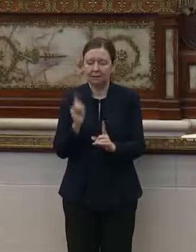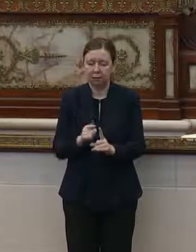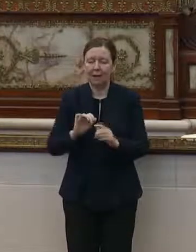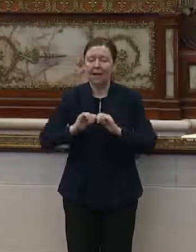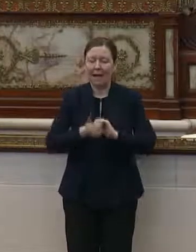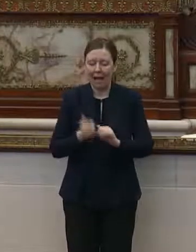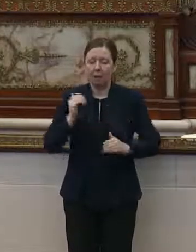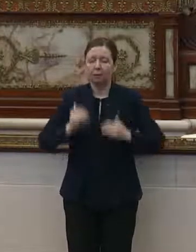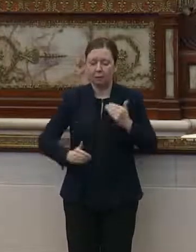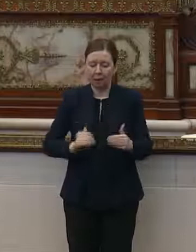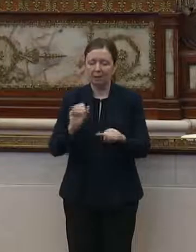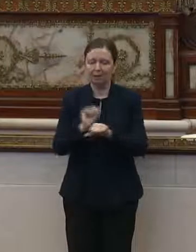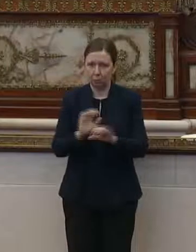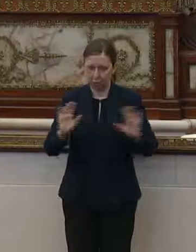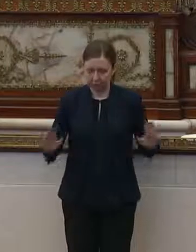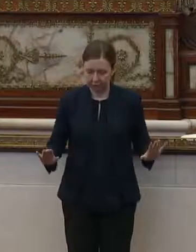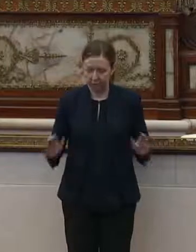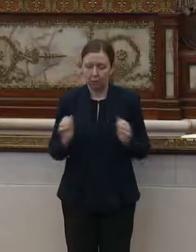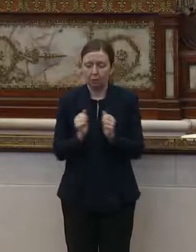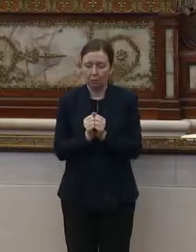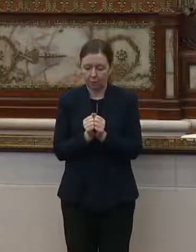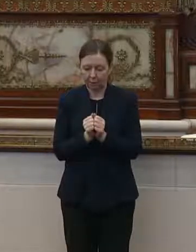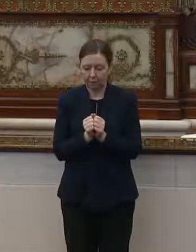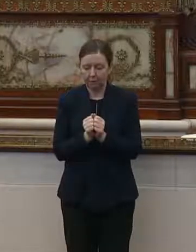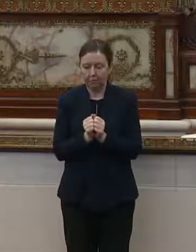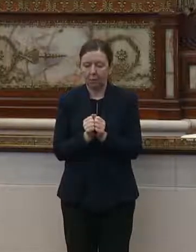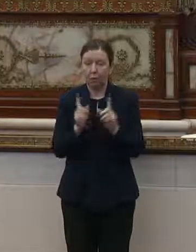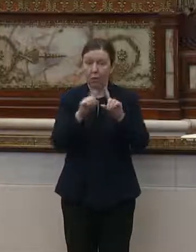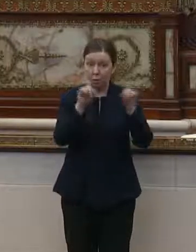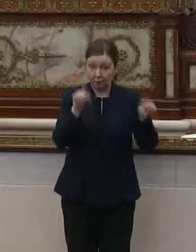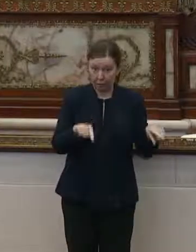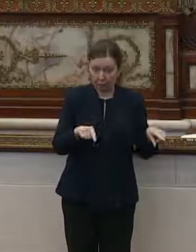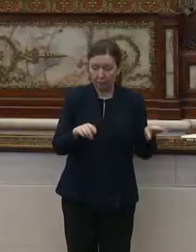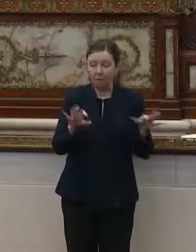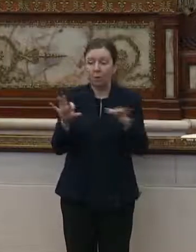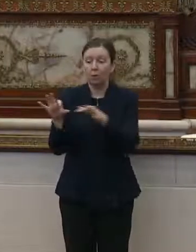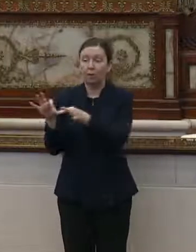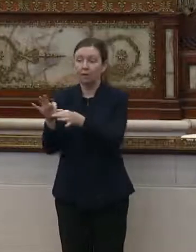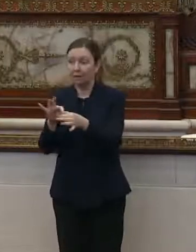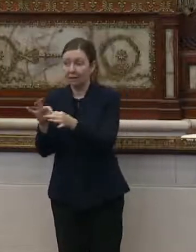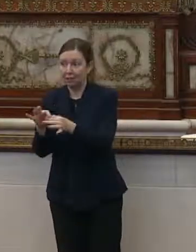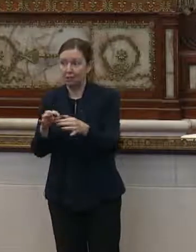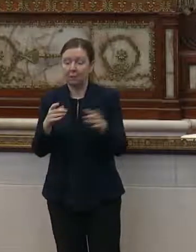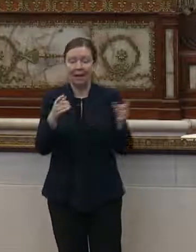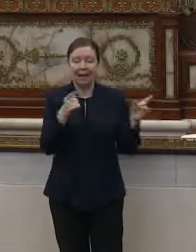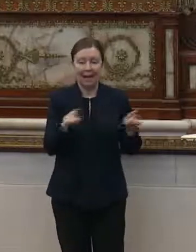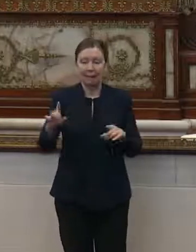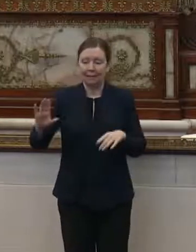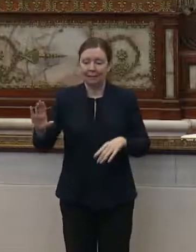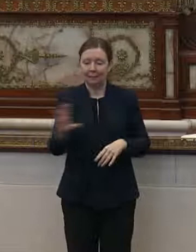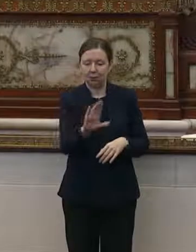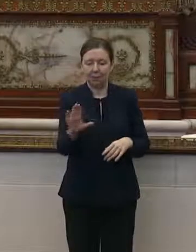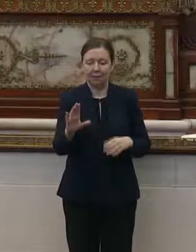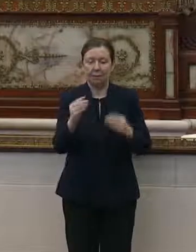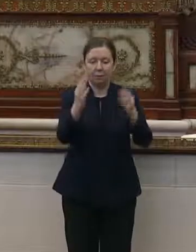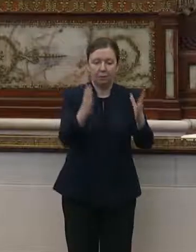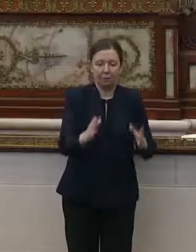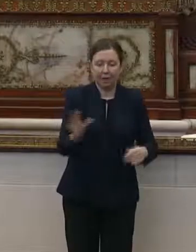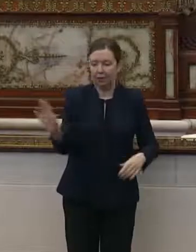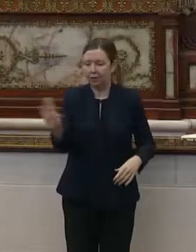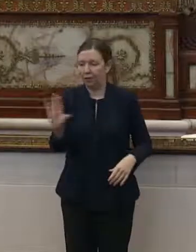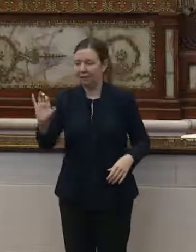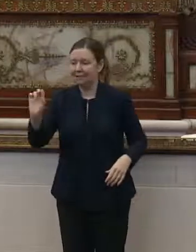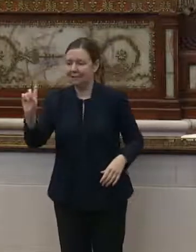the process works with the form or the relationship happening between the provider and the